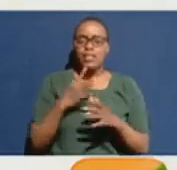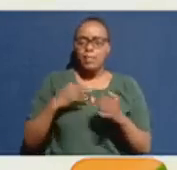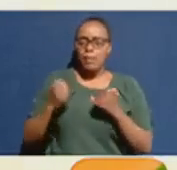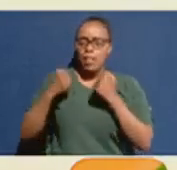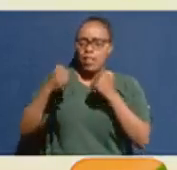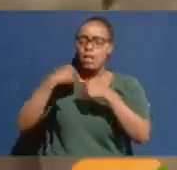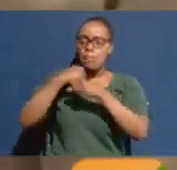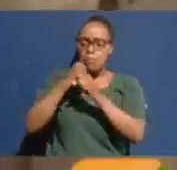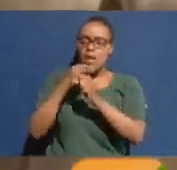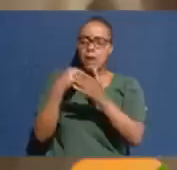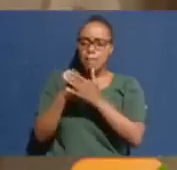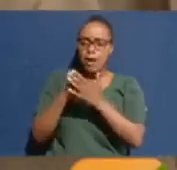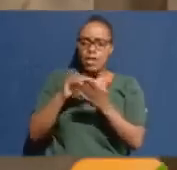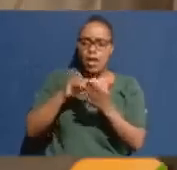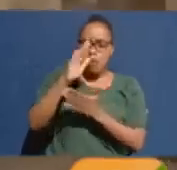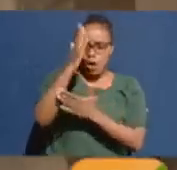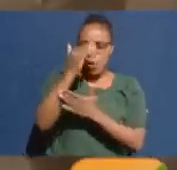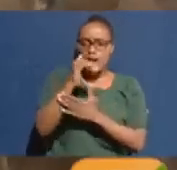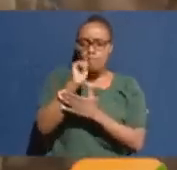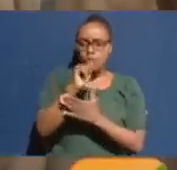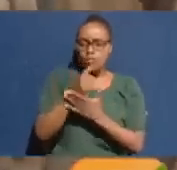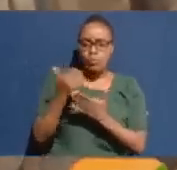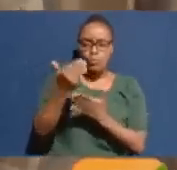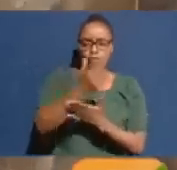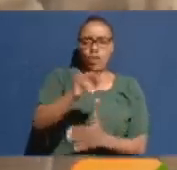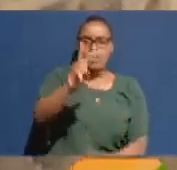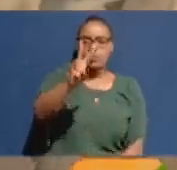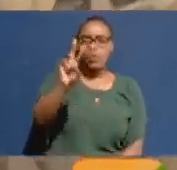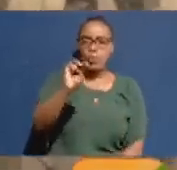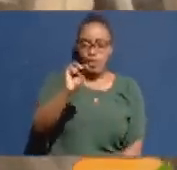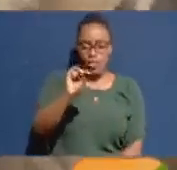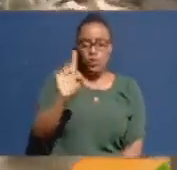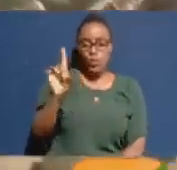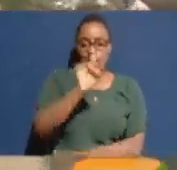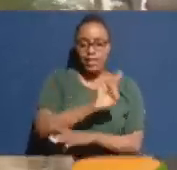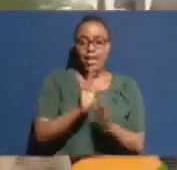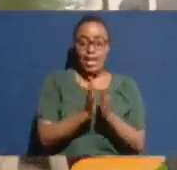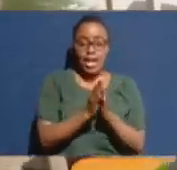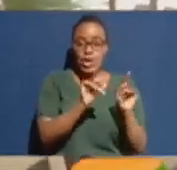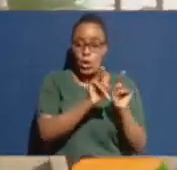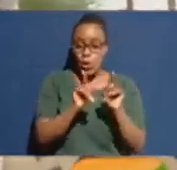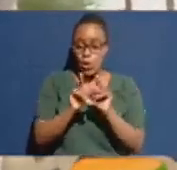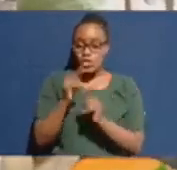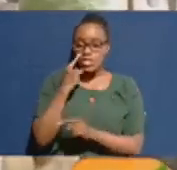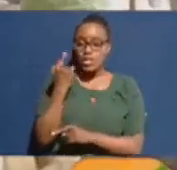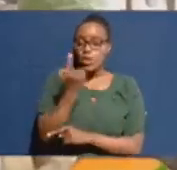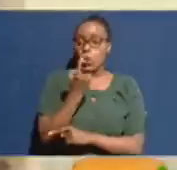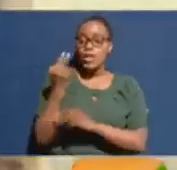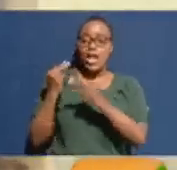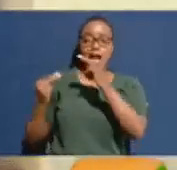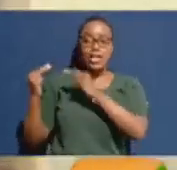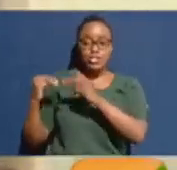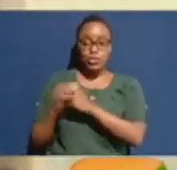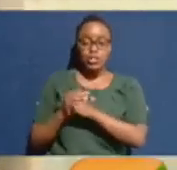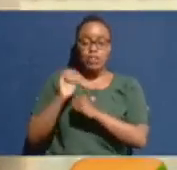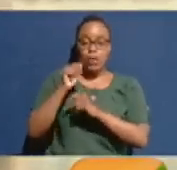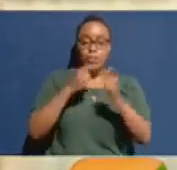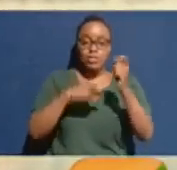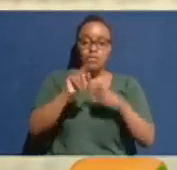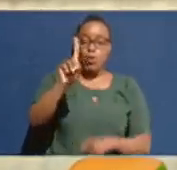more money, as they would easily collect up to 1,000,000 shillings a day, an amount they now only consider as history. Tulikuwa tunaweza kuuza